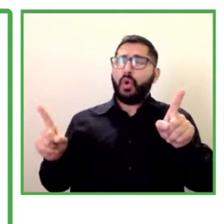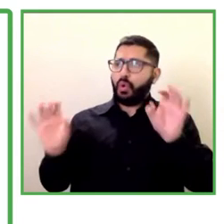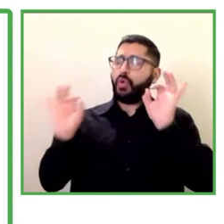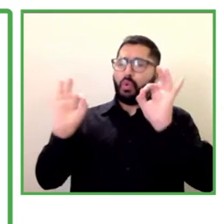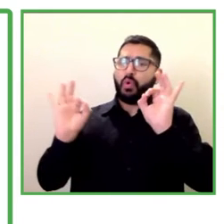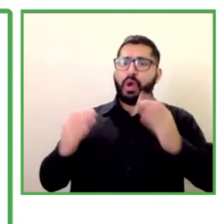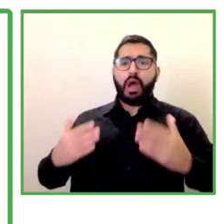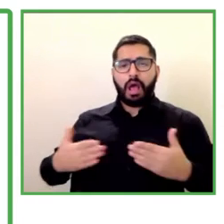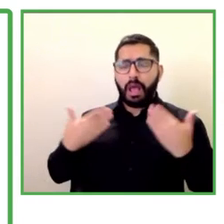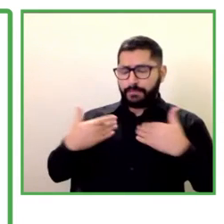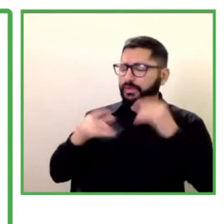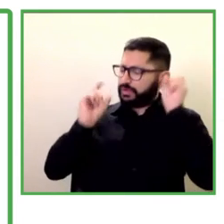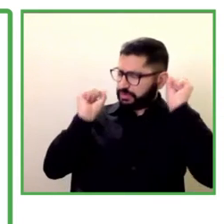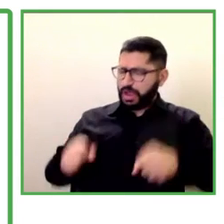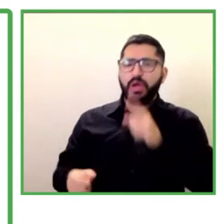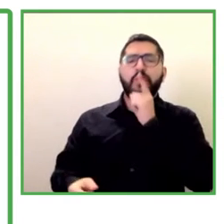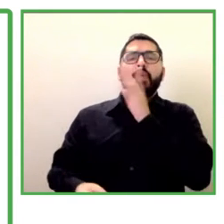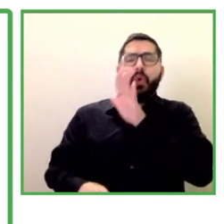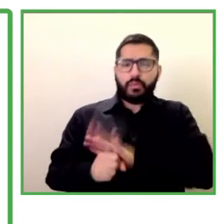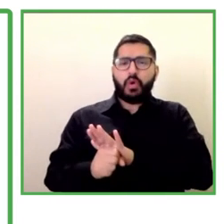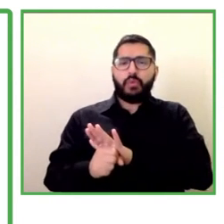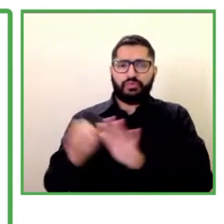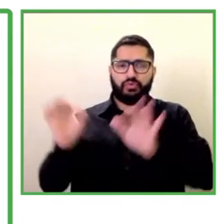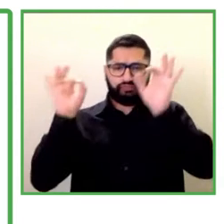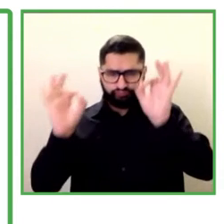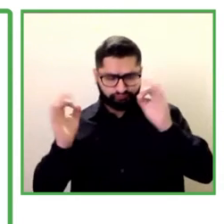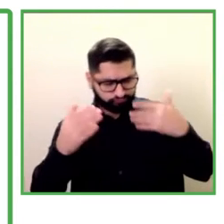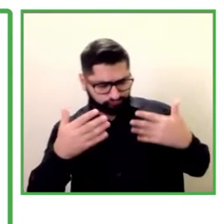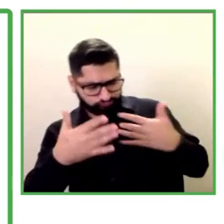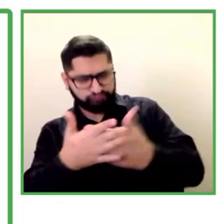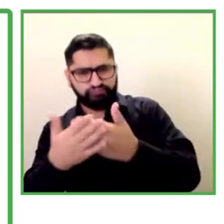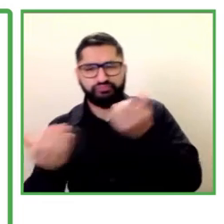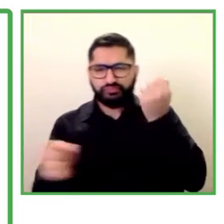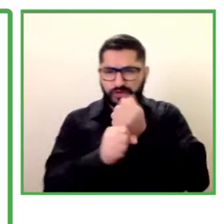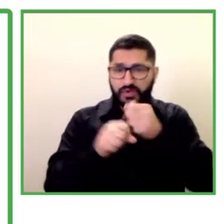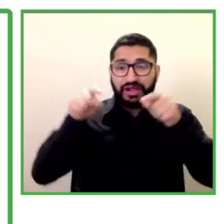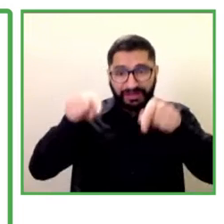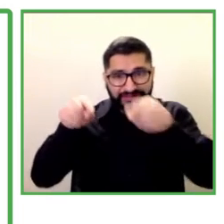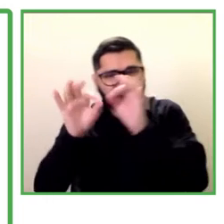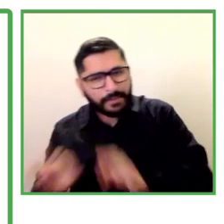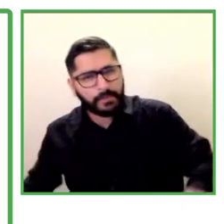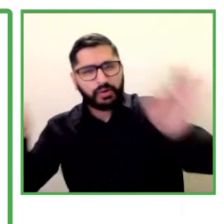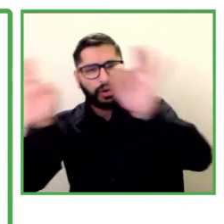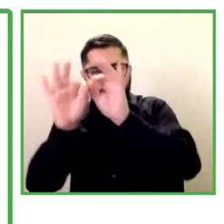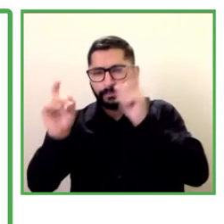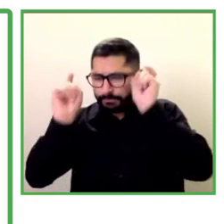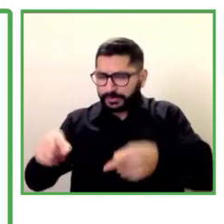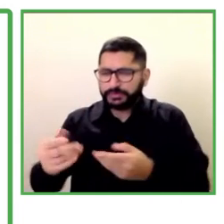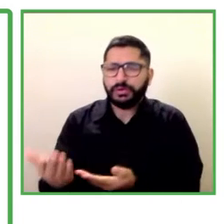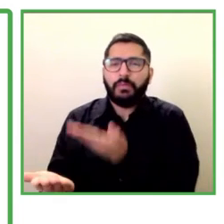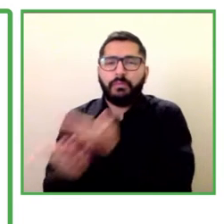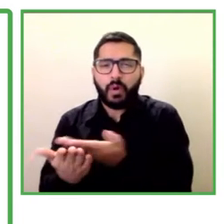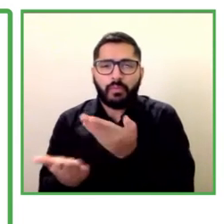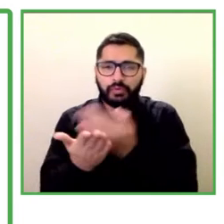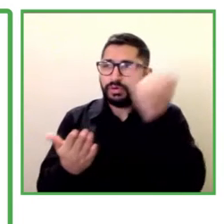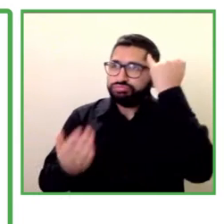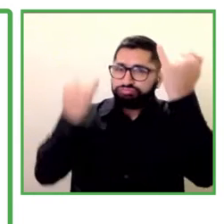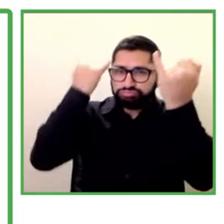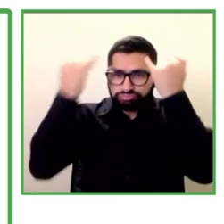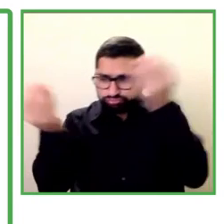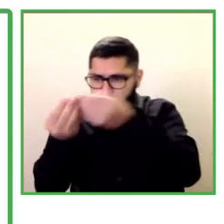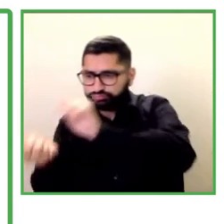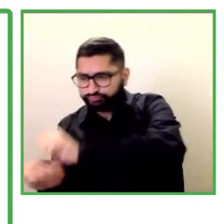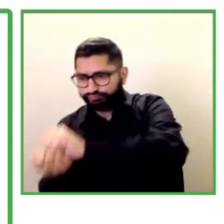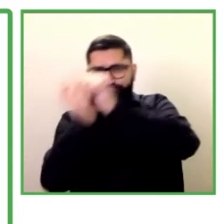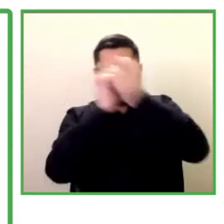what did not work. So in that line, we propose and apply different proposals that could be applied to different realities. This is the